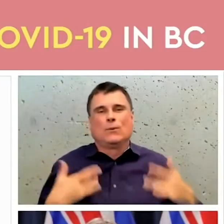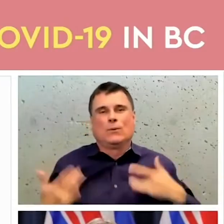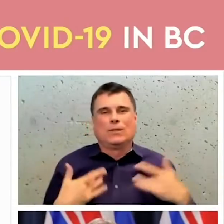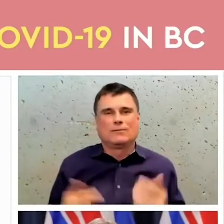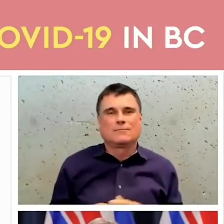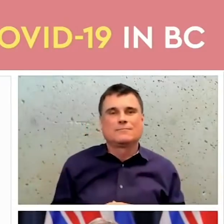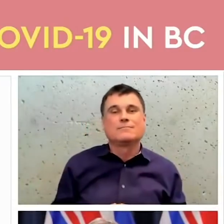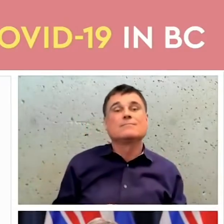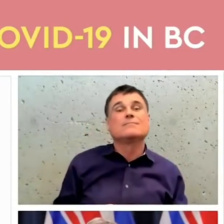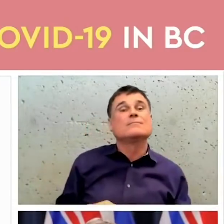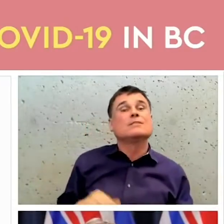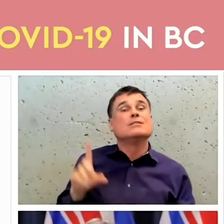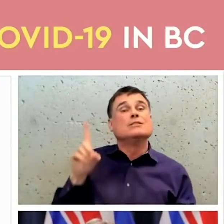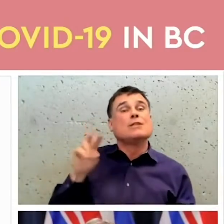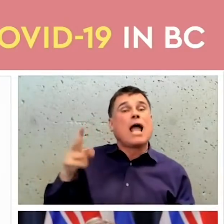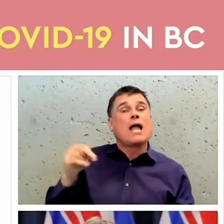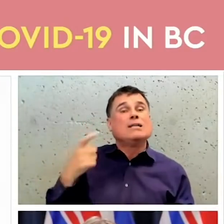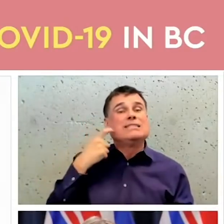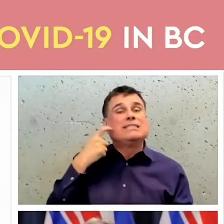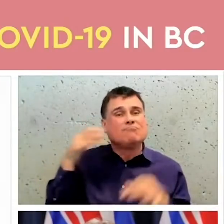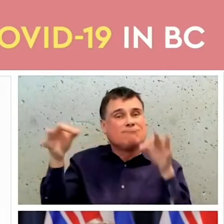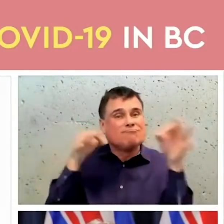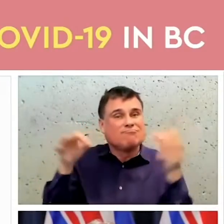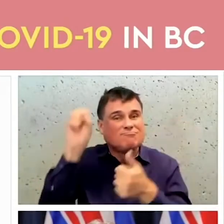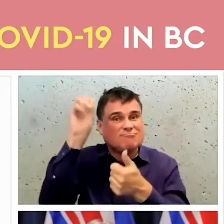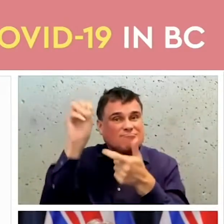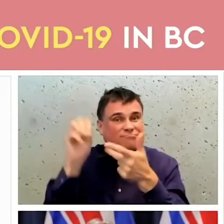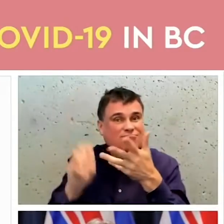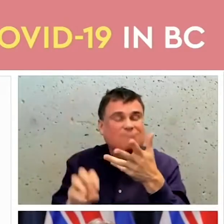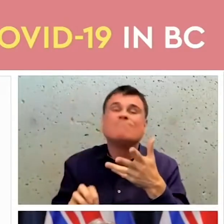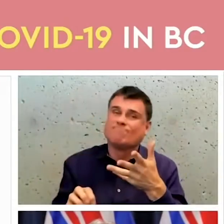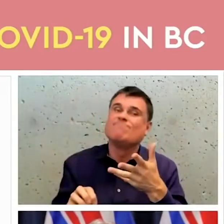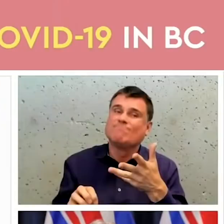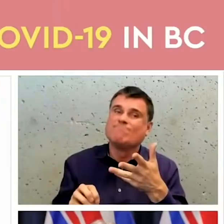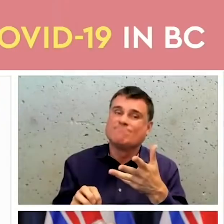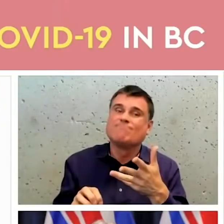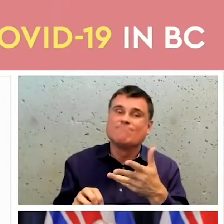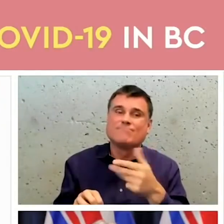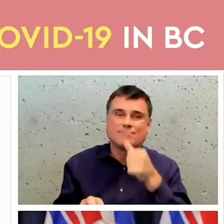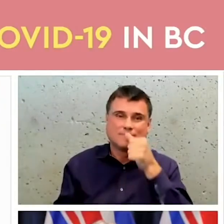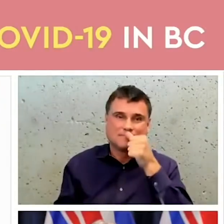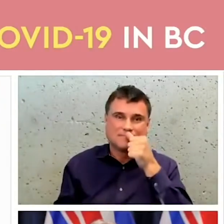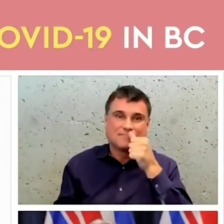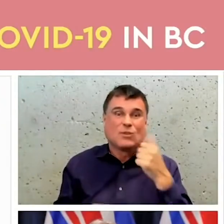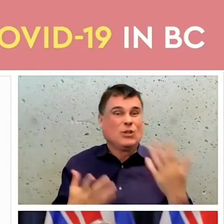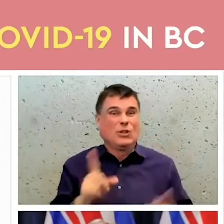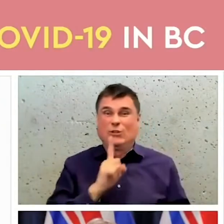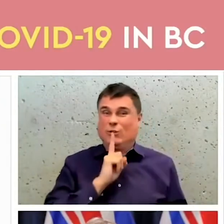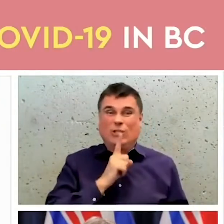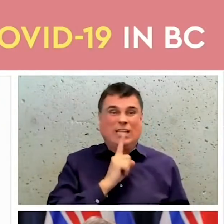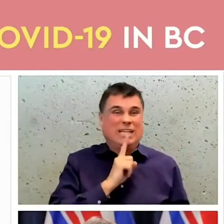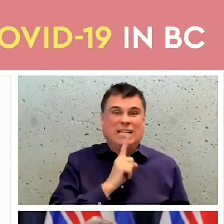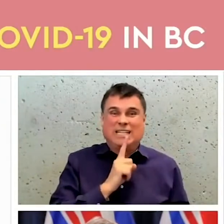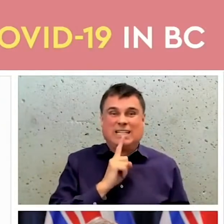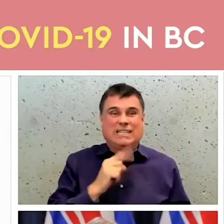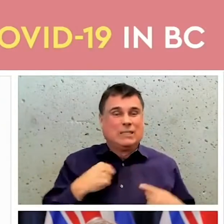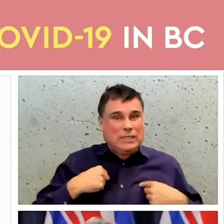outlined, this is like a major step forward now in, you know,